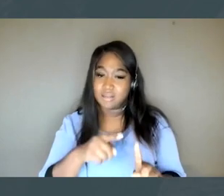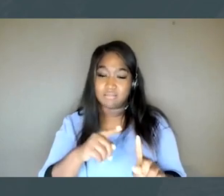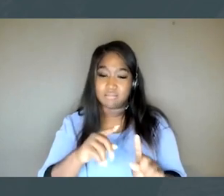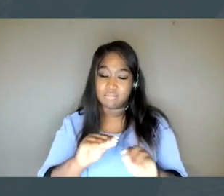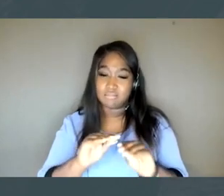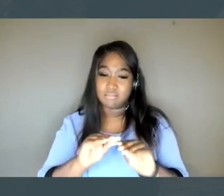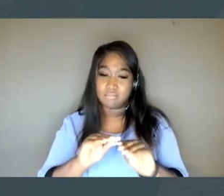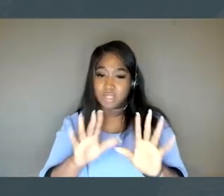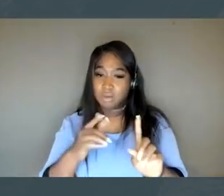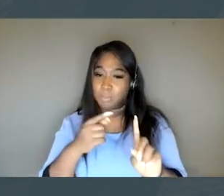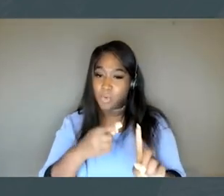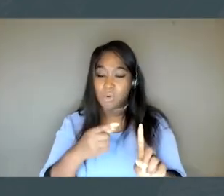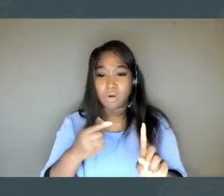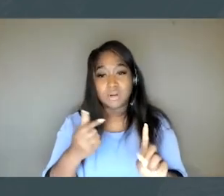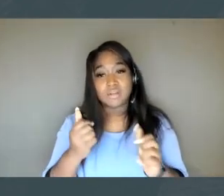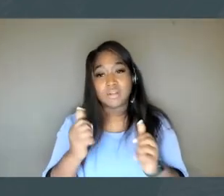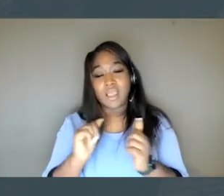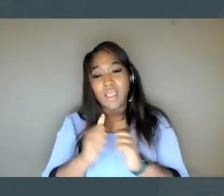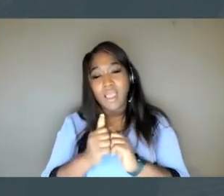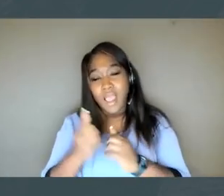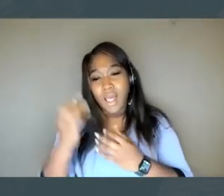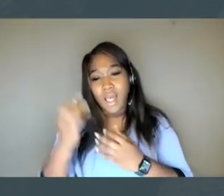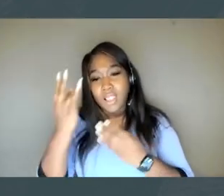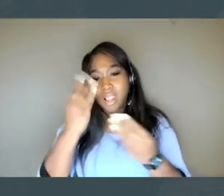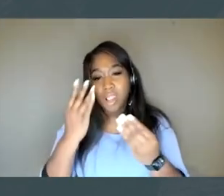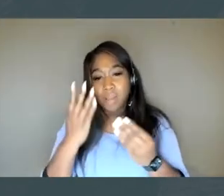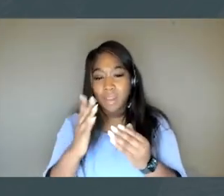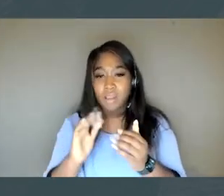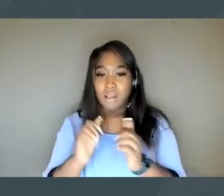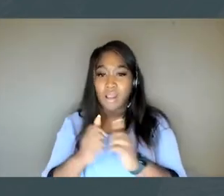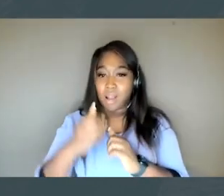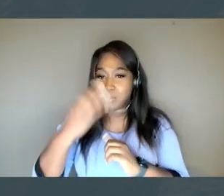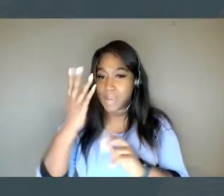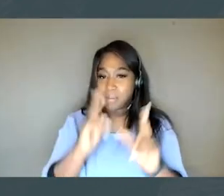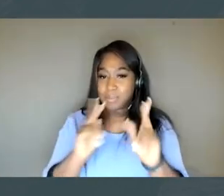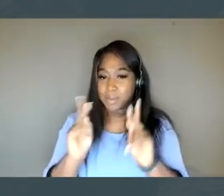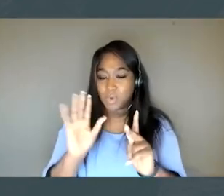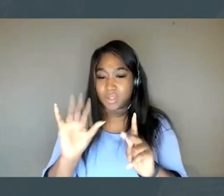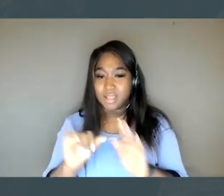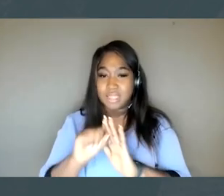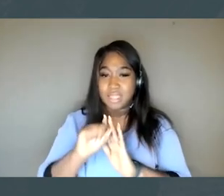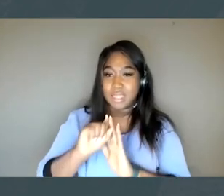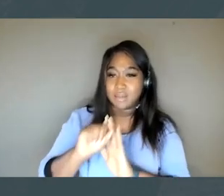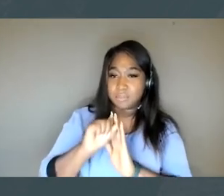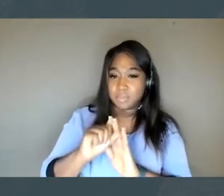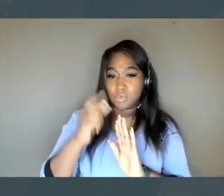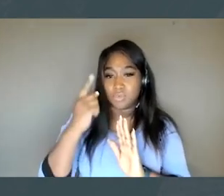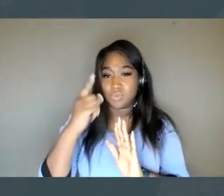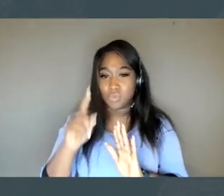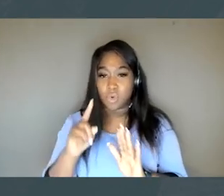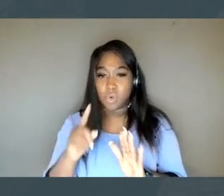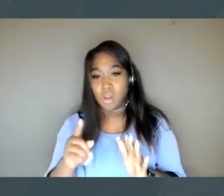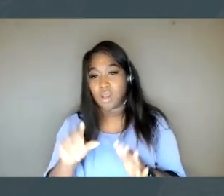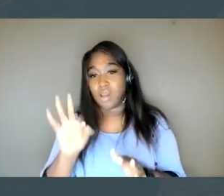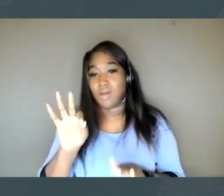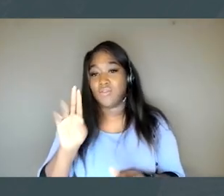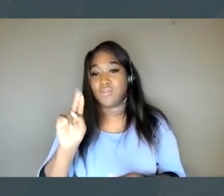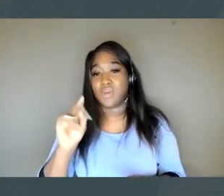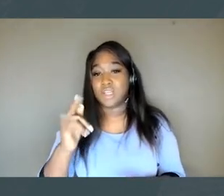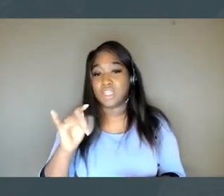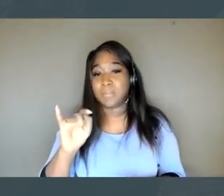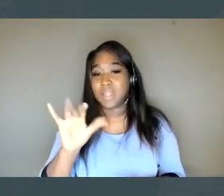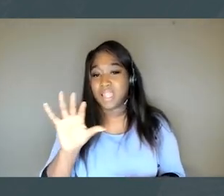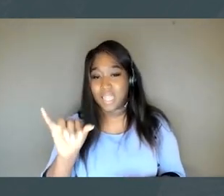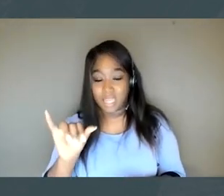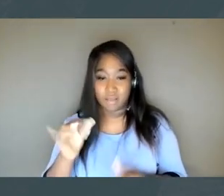way in which, you know, Black people are the emblem for fungibility, mm-hmm. and what's happening in late capital is